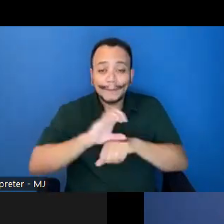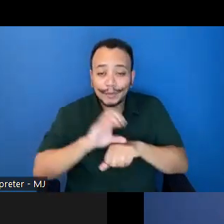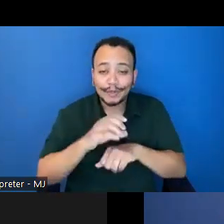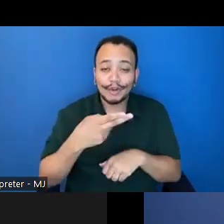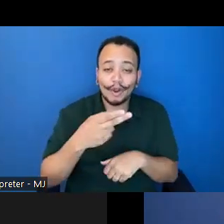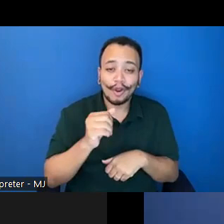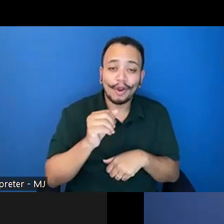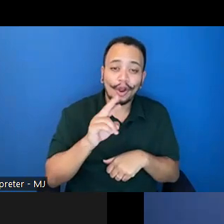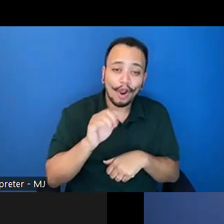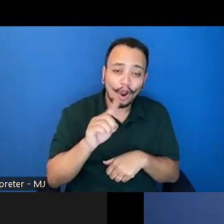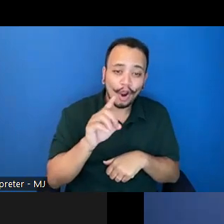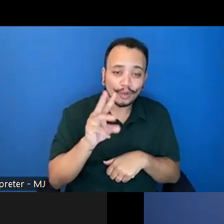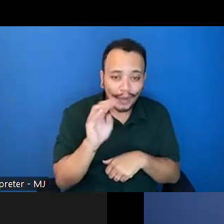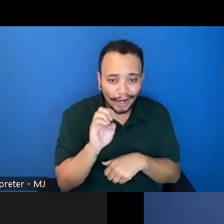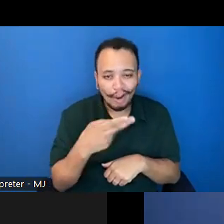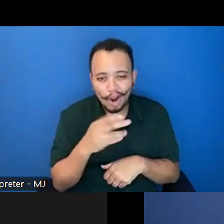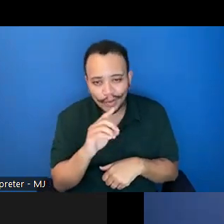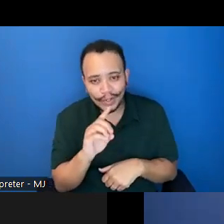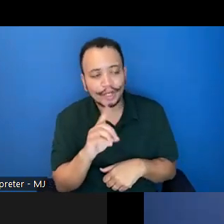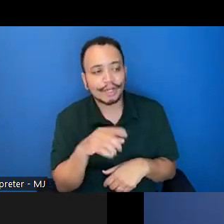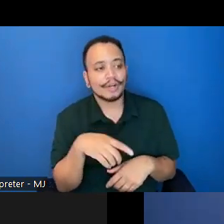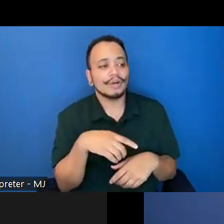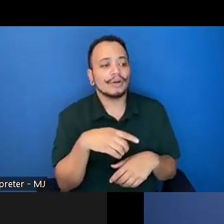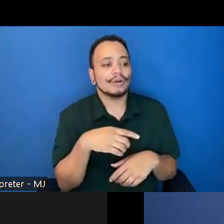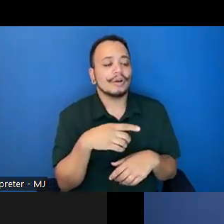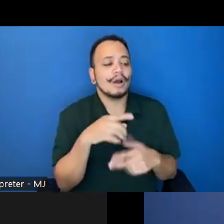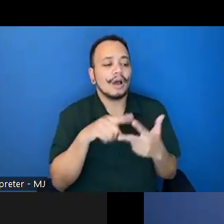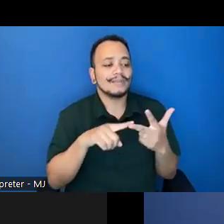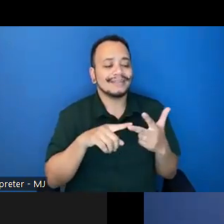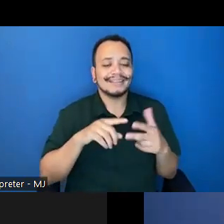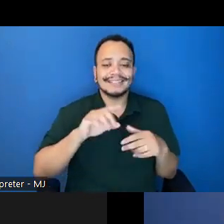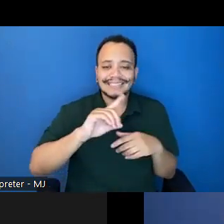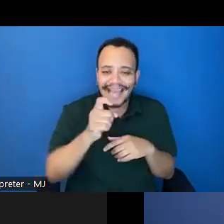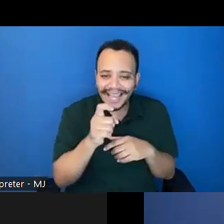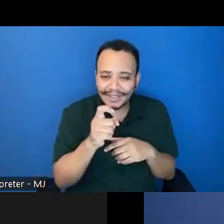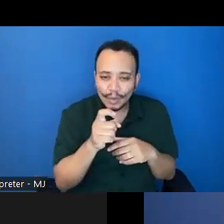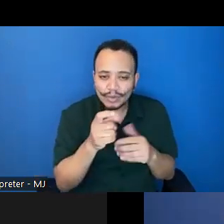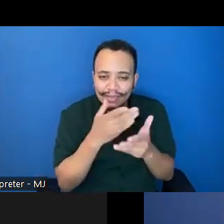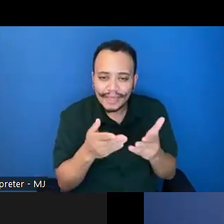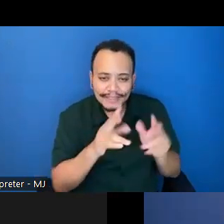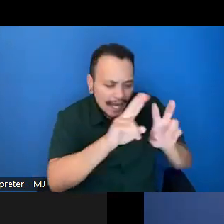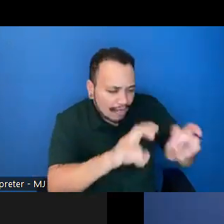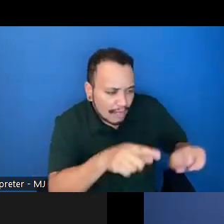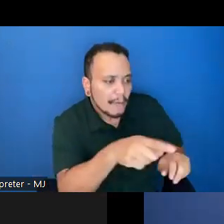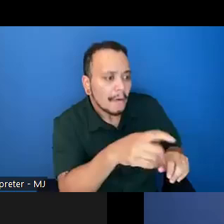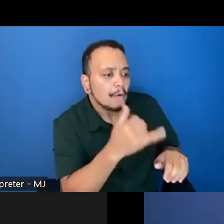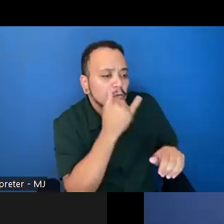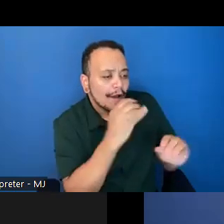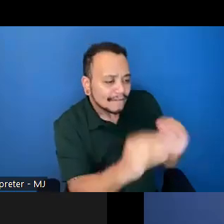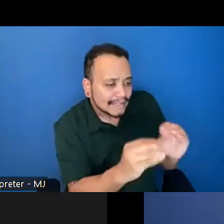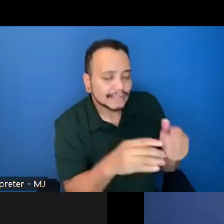good at diagnosing things. They like using tools and they like building sort of their own